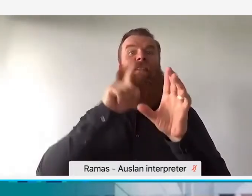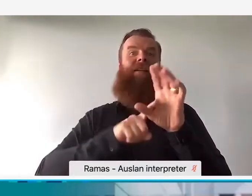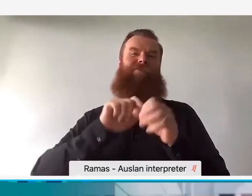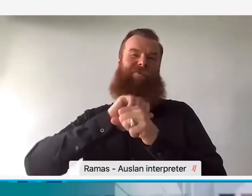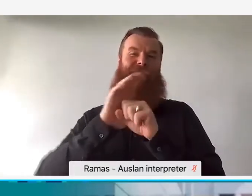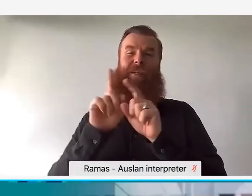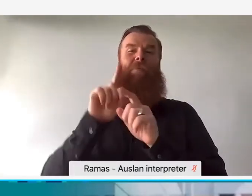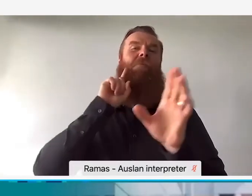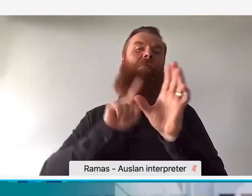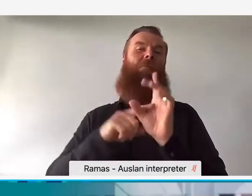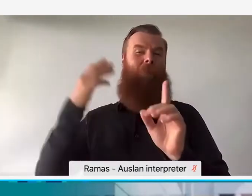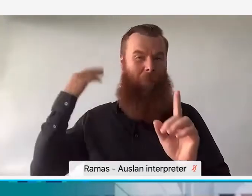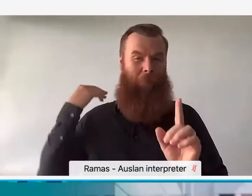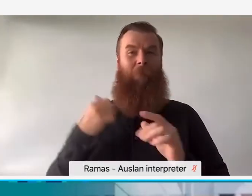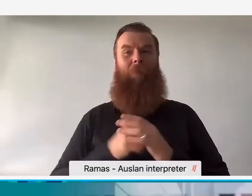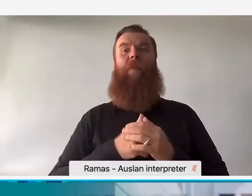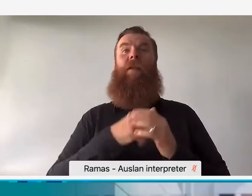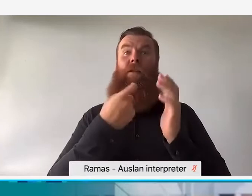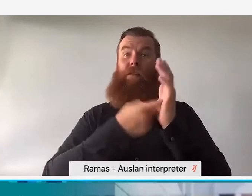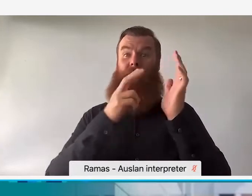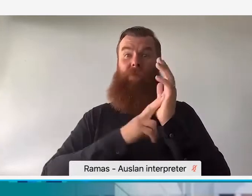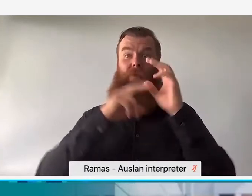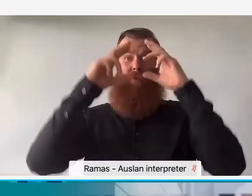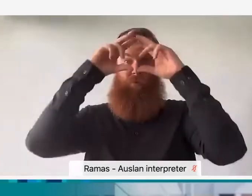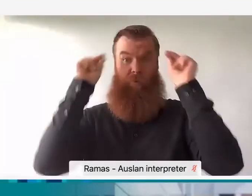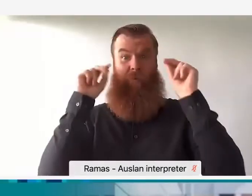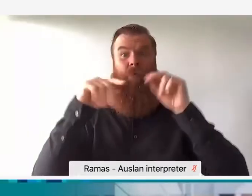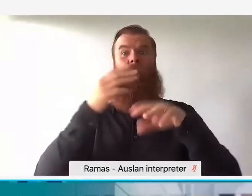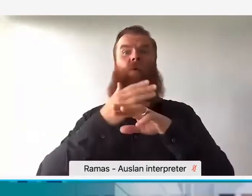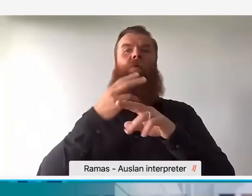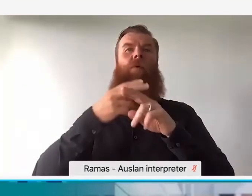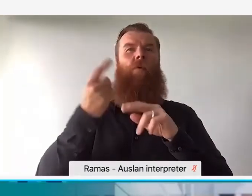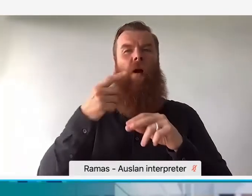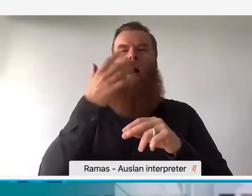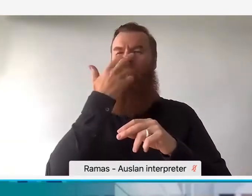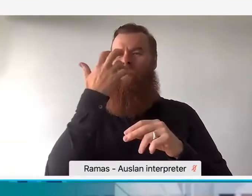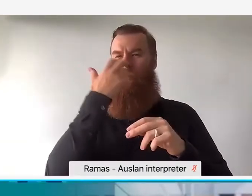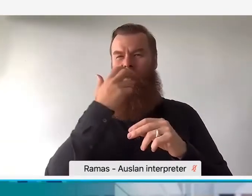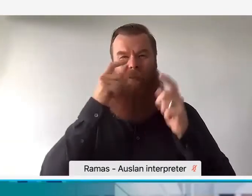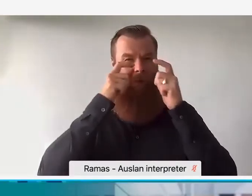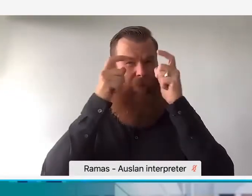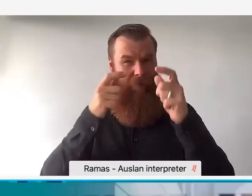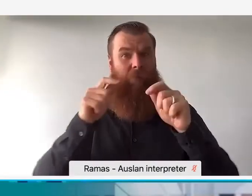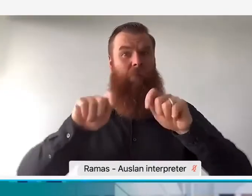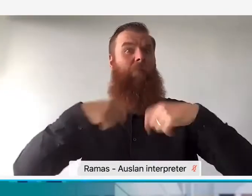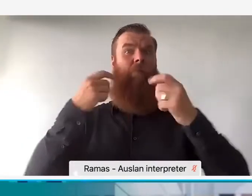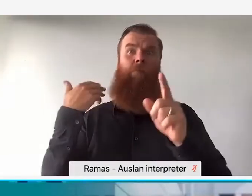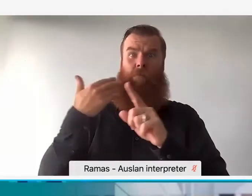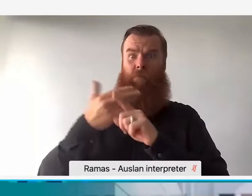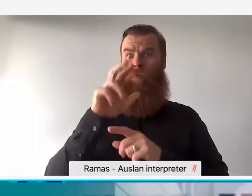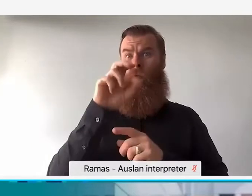For RNs working for the same aged care provider over a 12-month period, they will be eligible for a payment